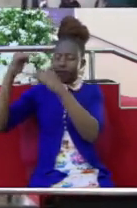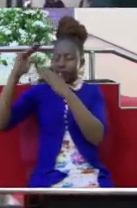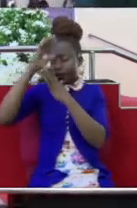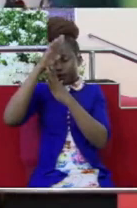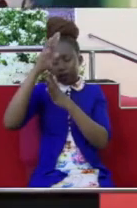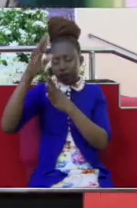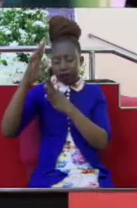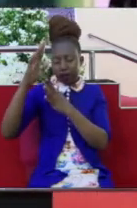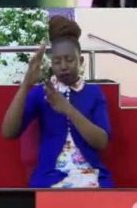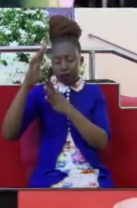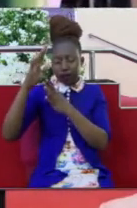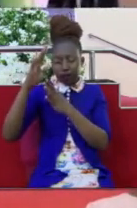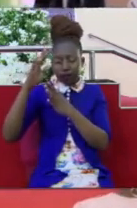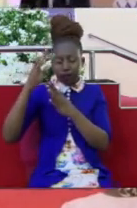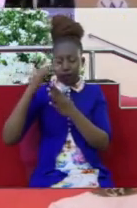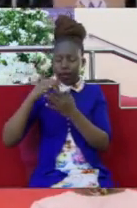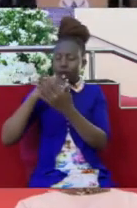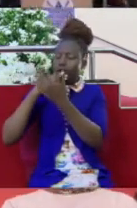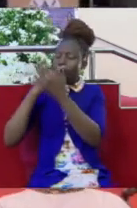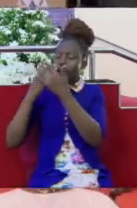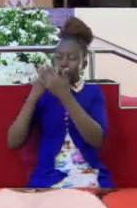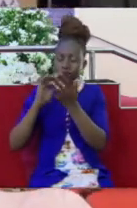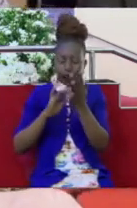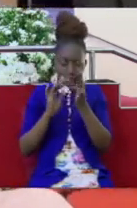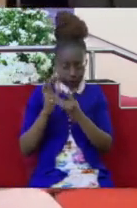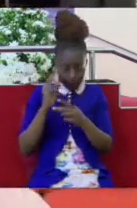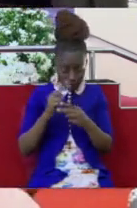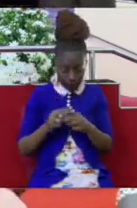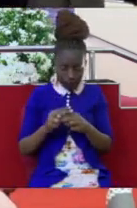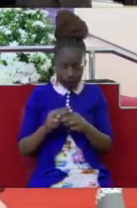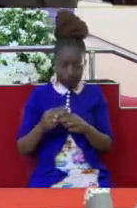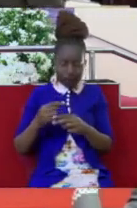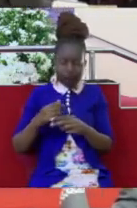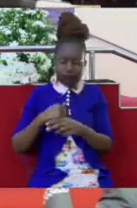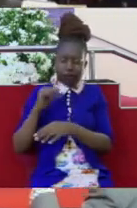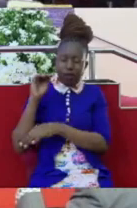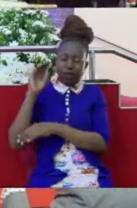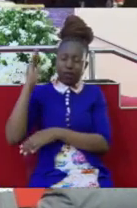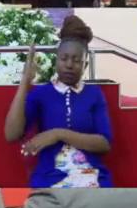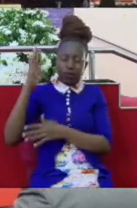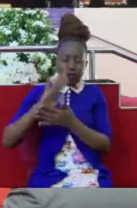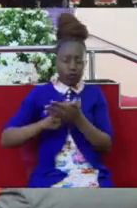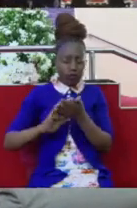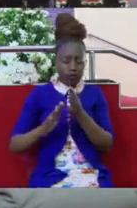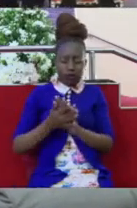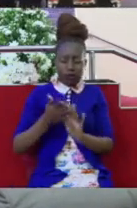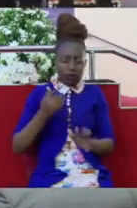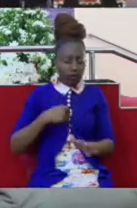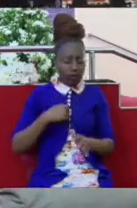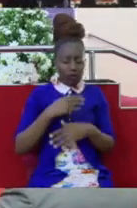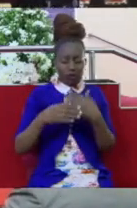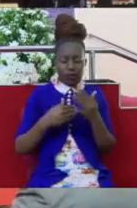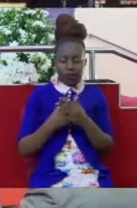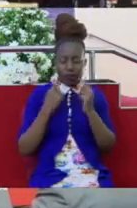I come to you in the name of Jesus. I ask that you forgive me of all my sin.